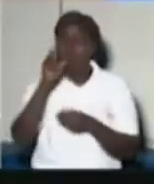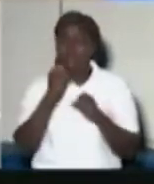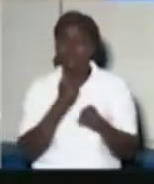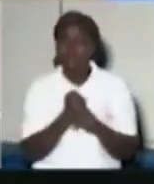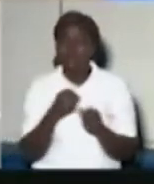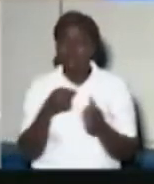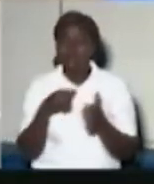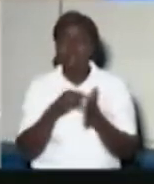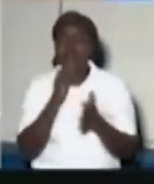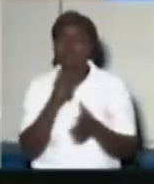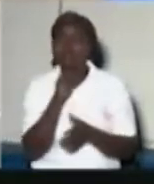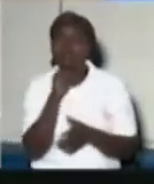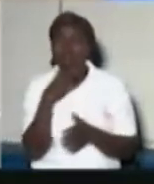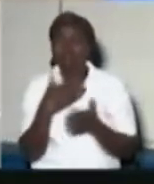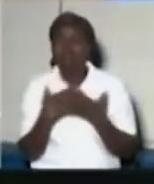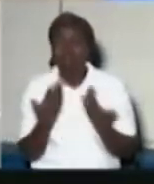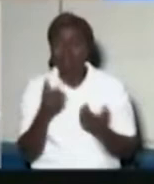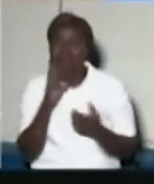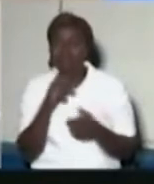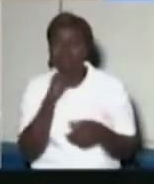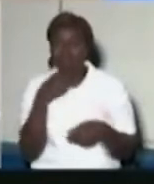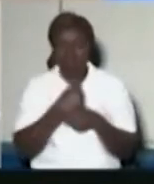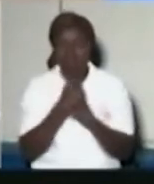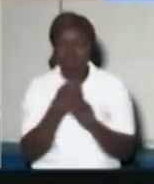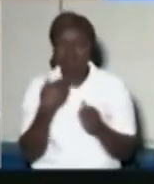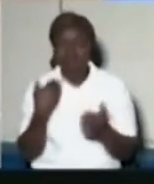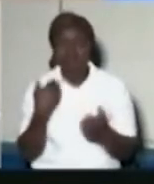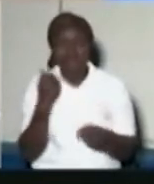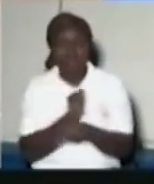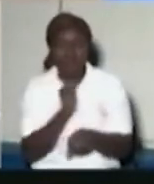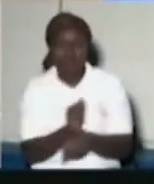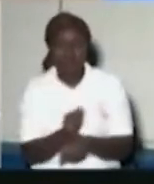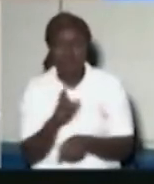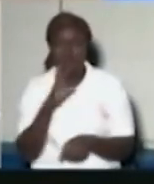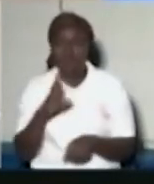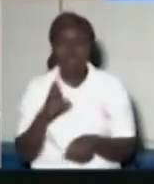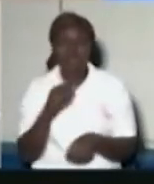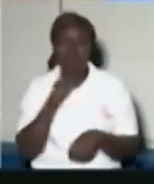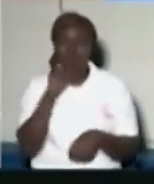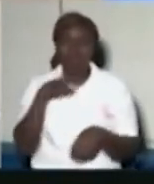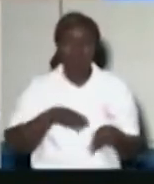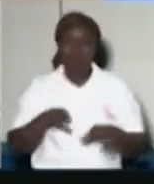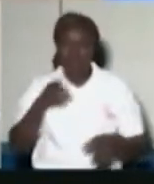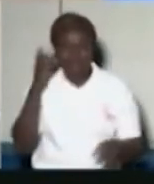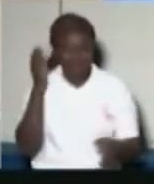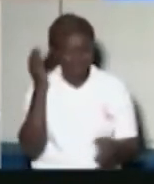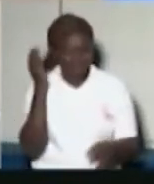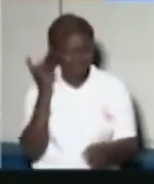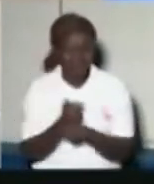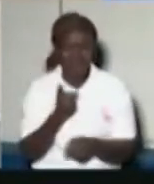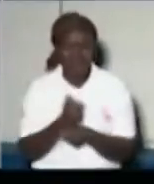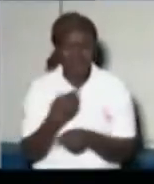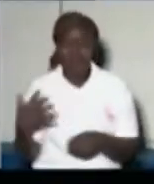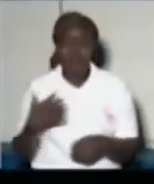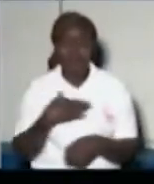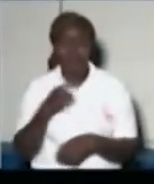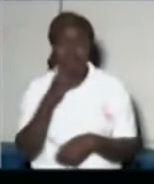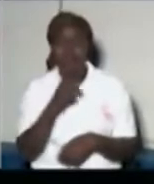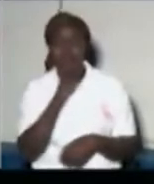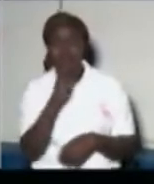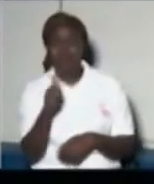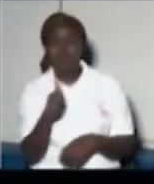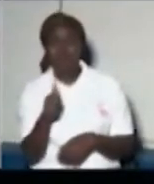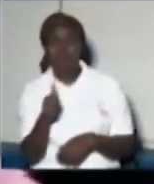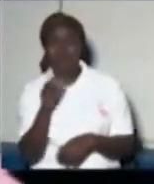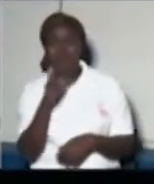not any policy. You're not creating jobs, you're not doing the right thing, and you're just fighting corruption. You can't shut down your shop and be chasing